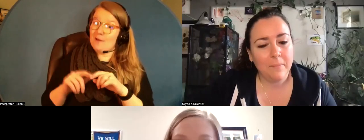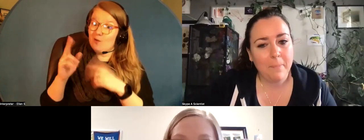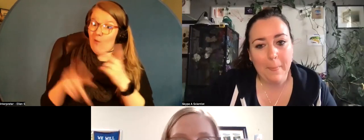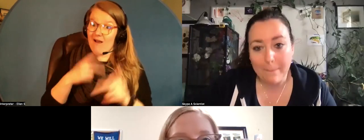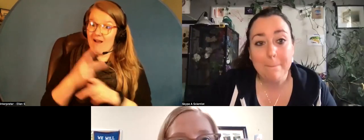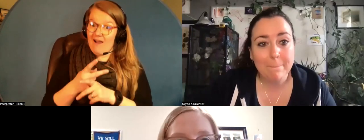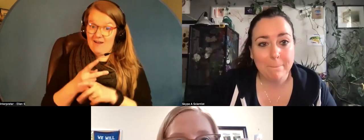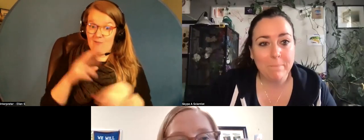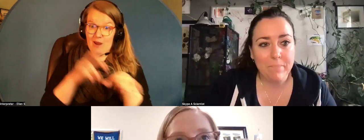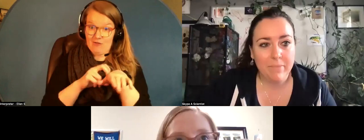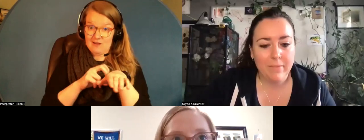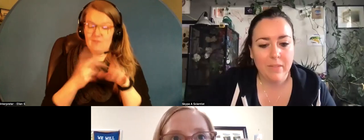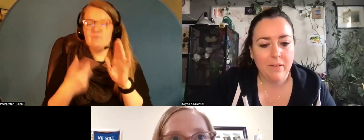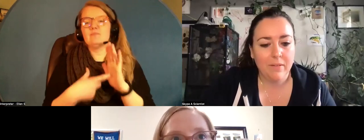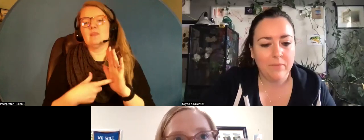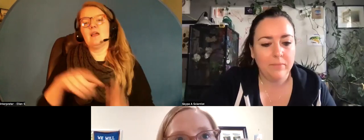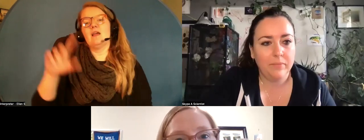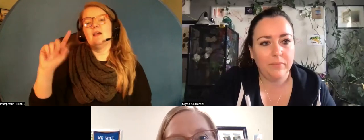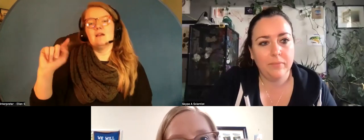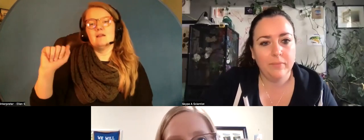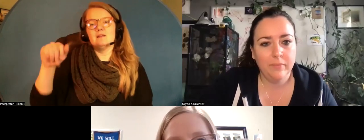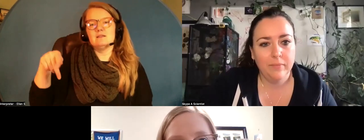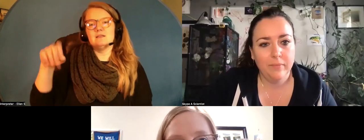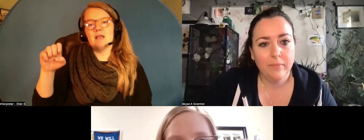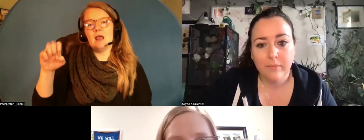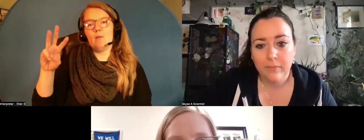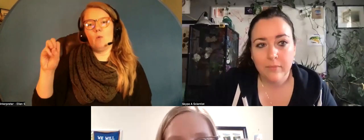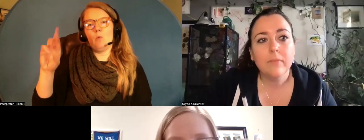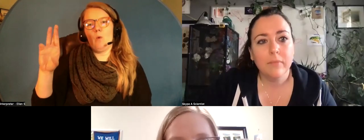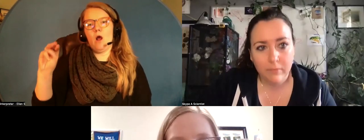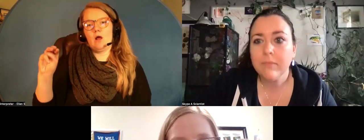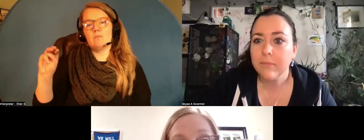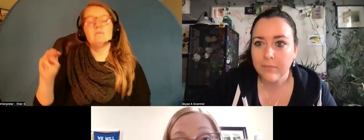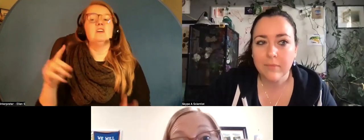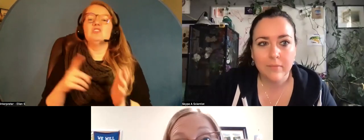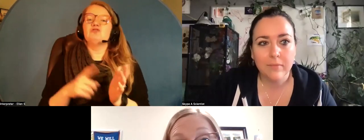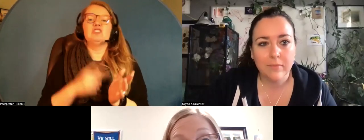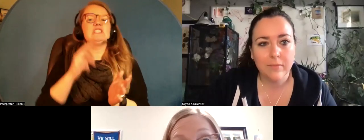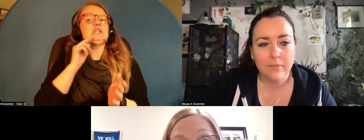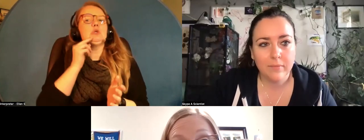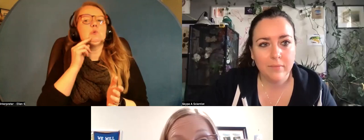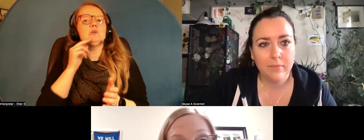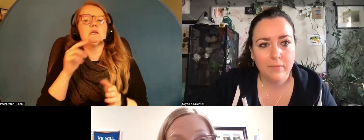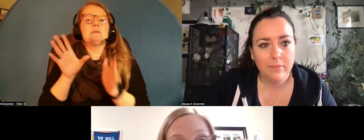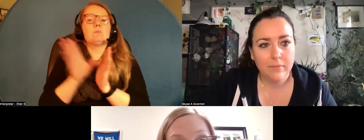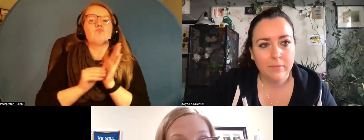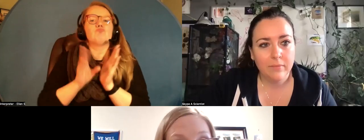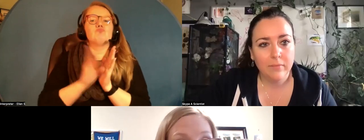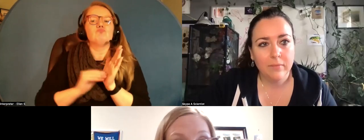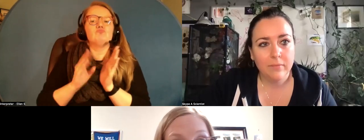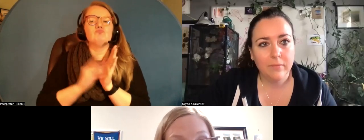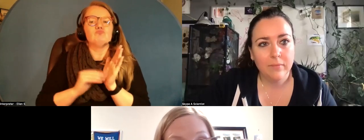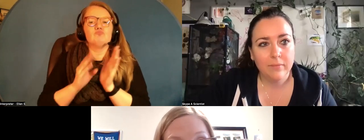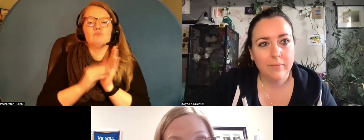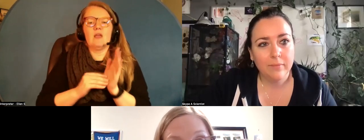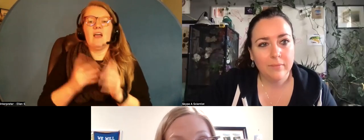like tapeworms, so that's my area of expertise, they are just absorbing nutrients. So they live in the intestine, right? So